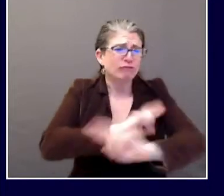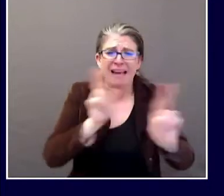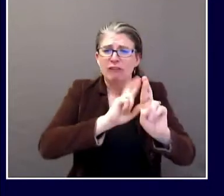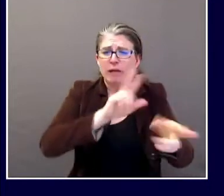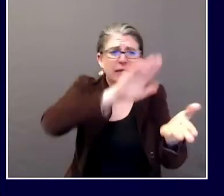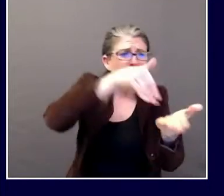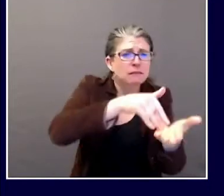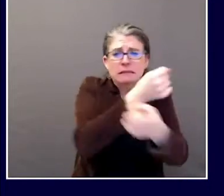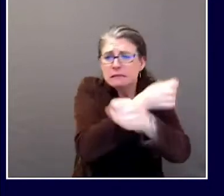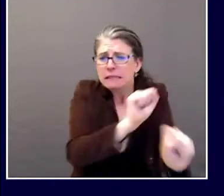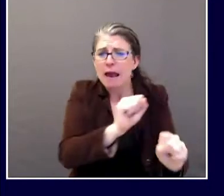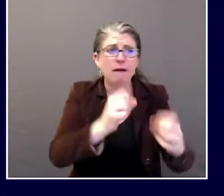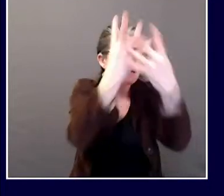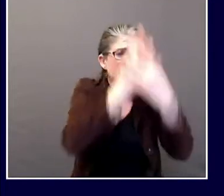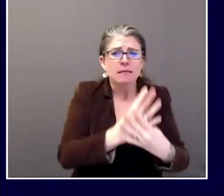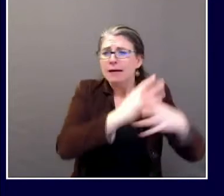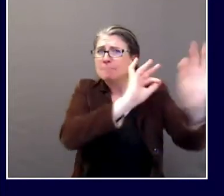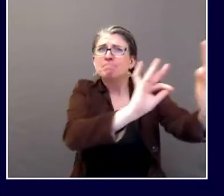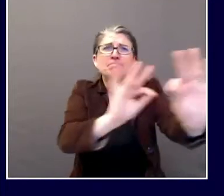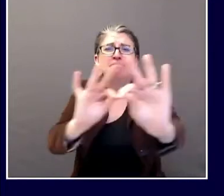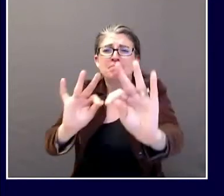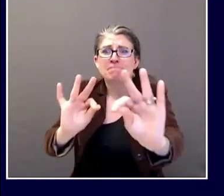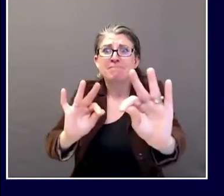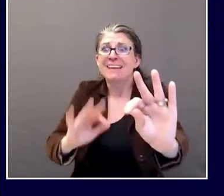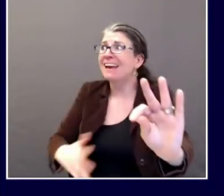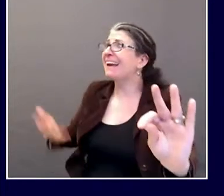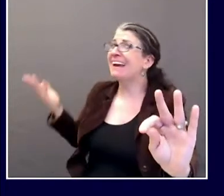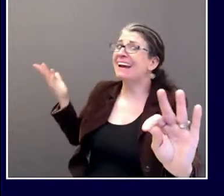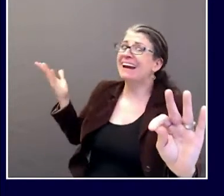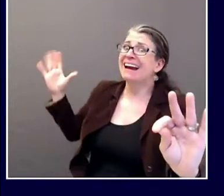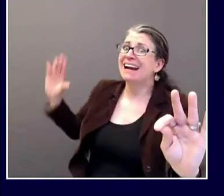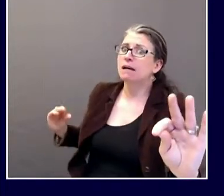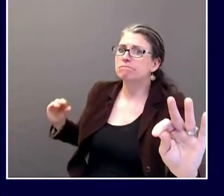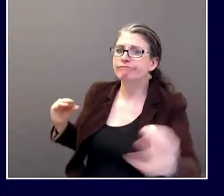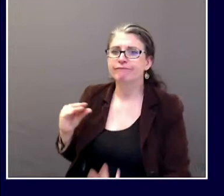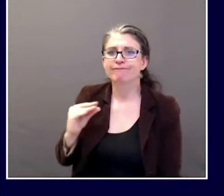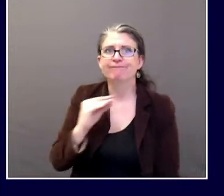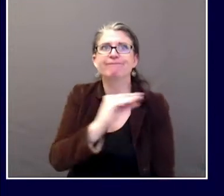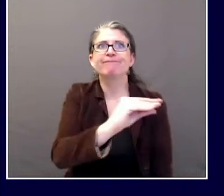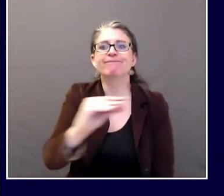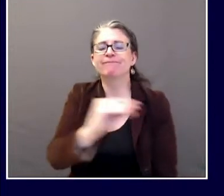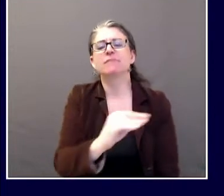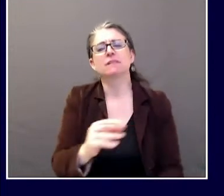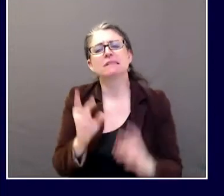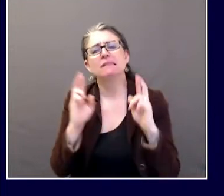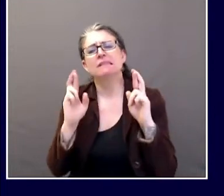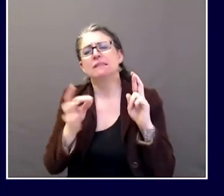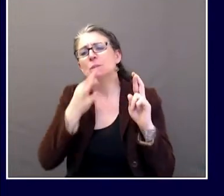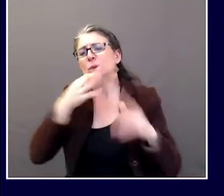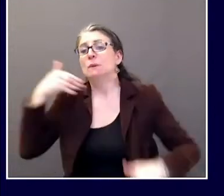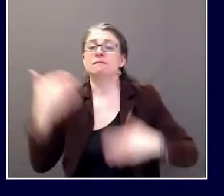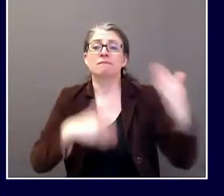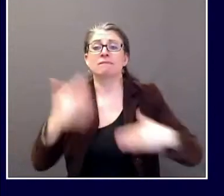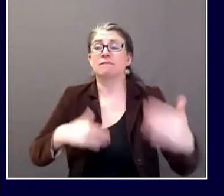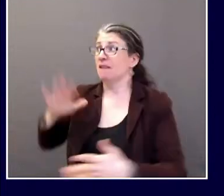utilized. They'll be able to have their maximum throughput and churn out as many people as they plan to every single day.